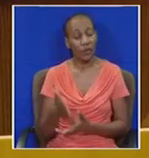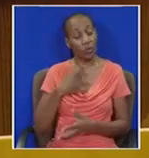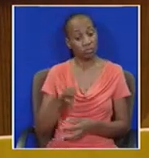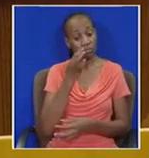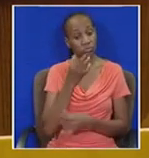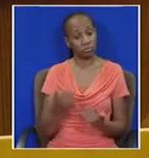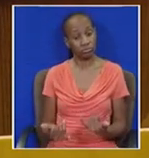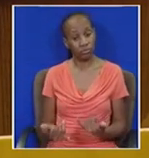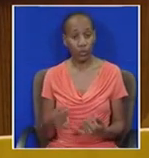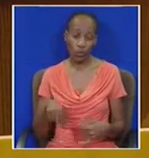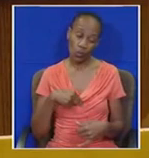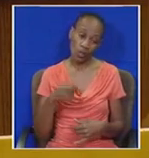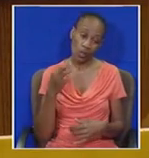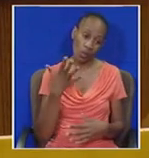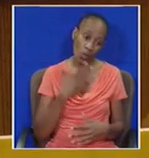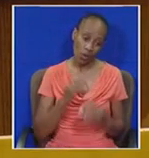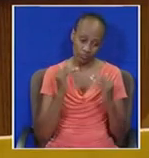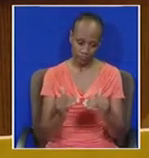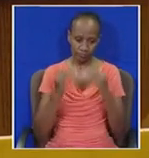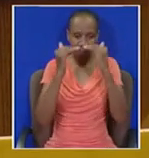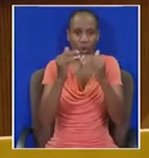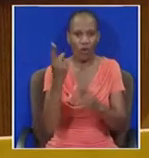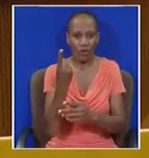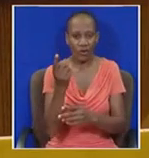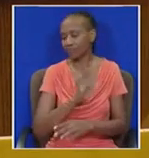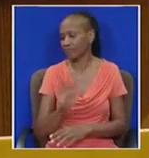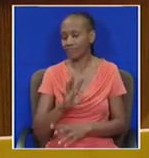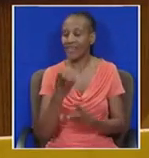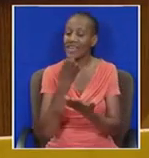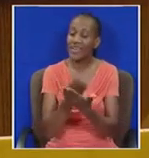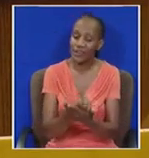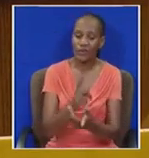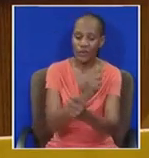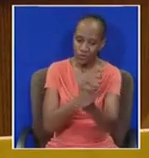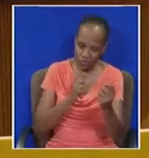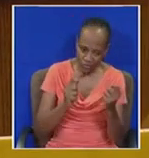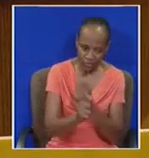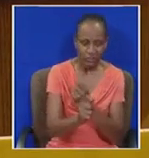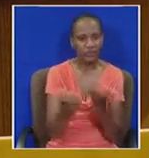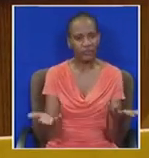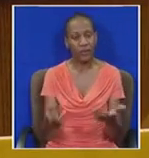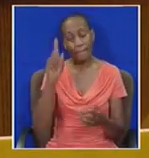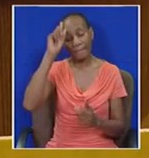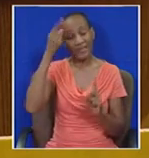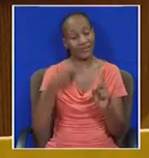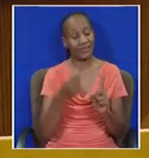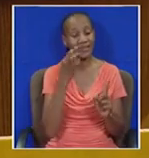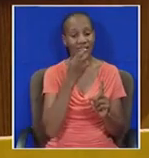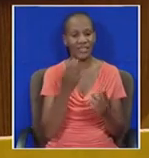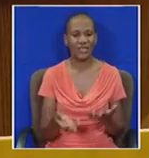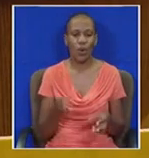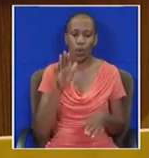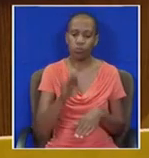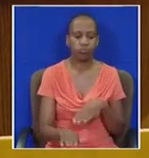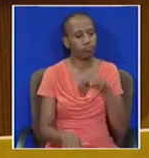not content just to promote it. We need radical transformation. As Mandela said, there is no easy